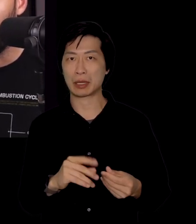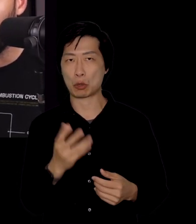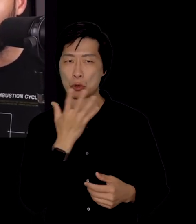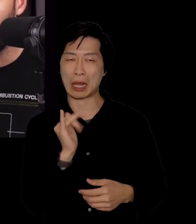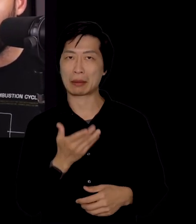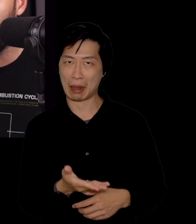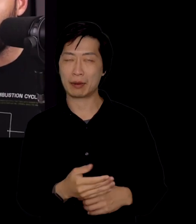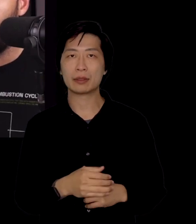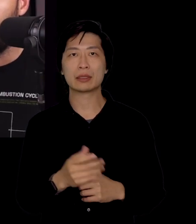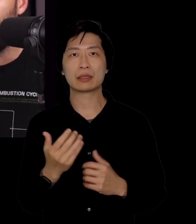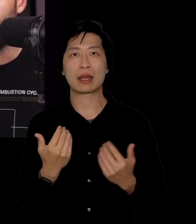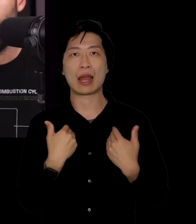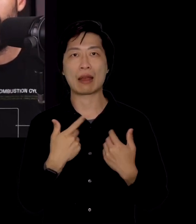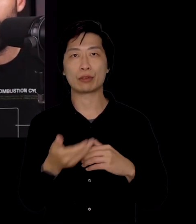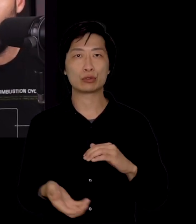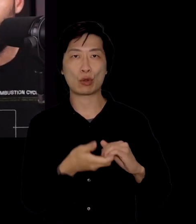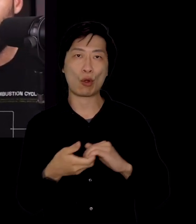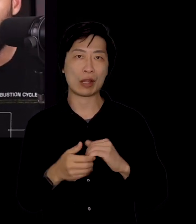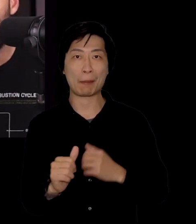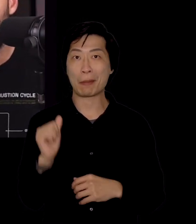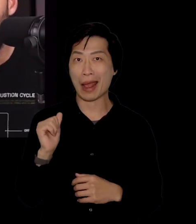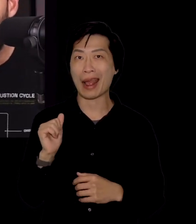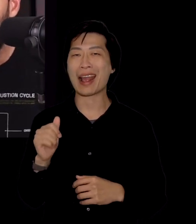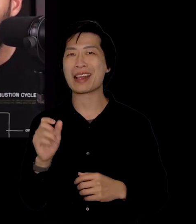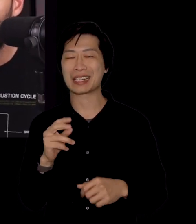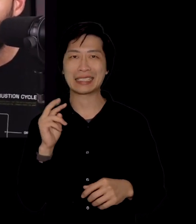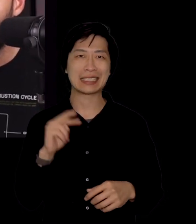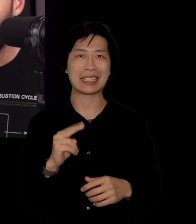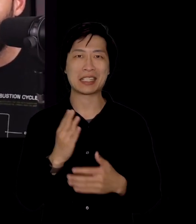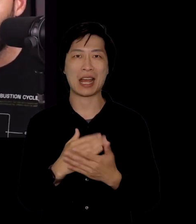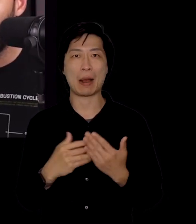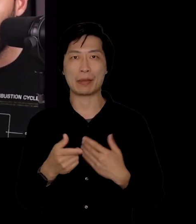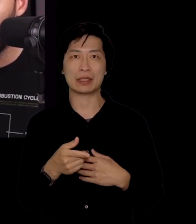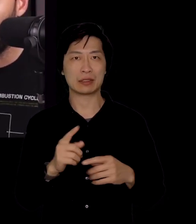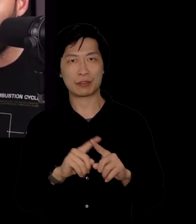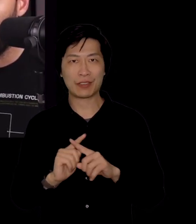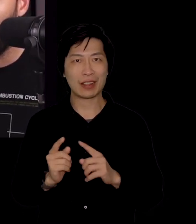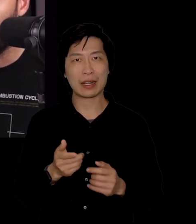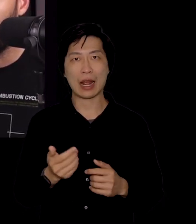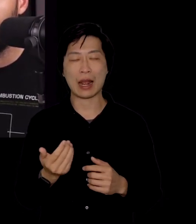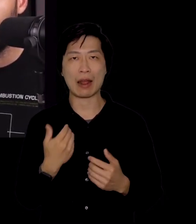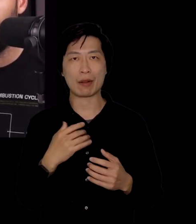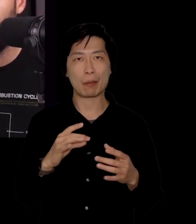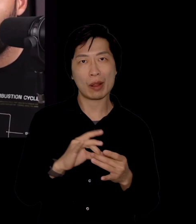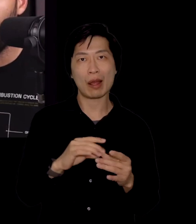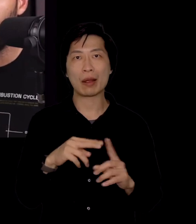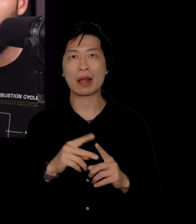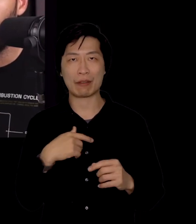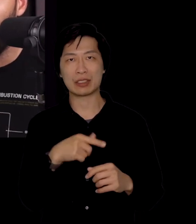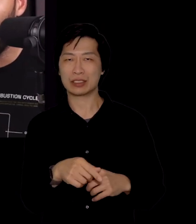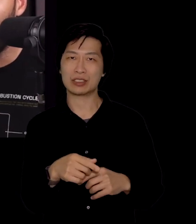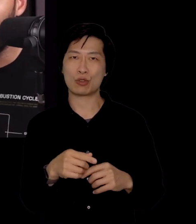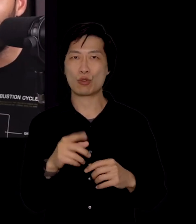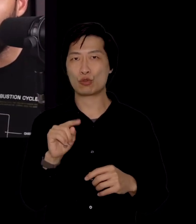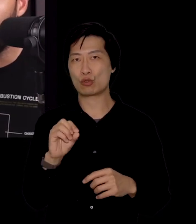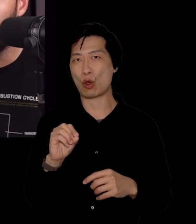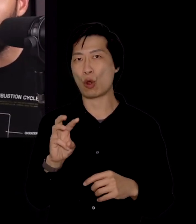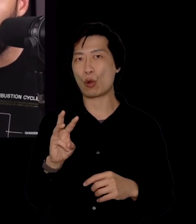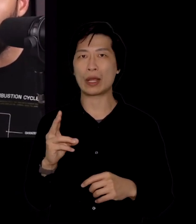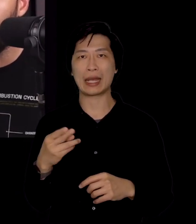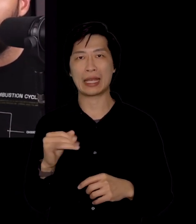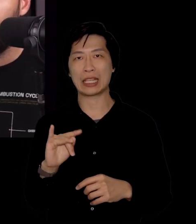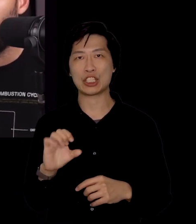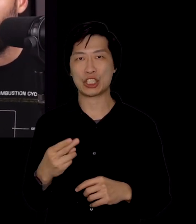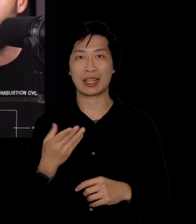this is what it looks like. Then you also have the tow hitch from the back. You can see some of the stuff there. Looks like there's the plug. And obviously you have the tow hitch there, right there